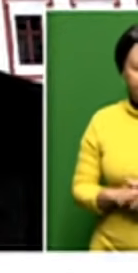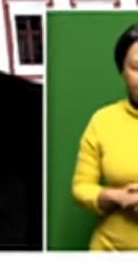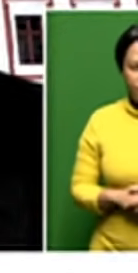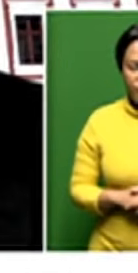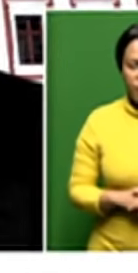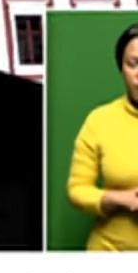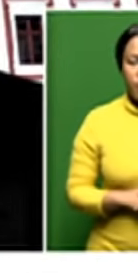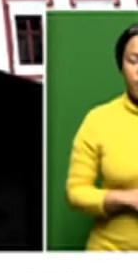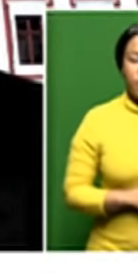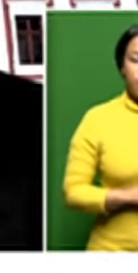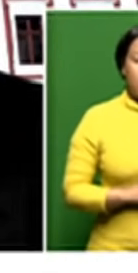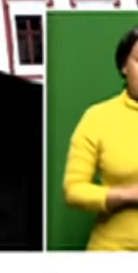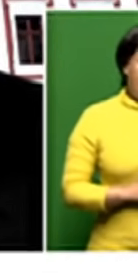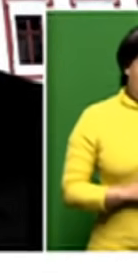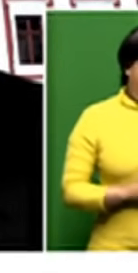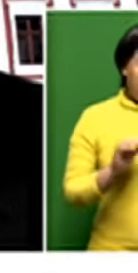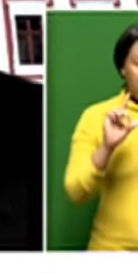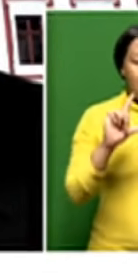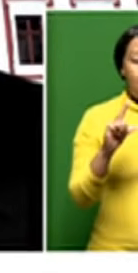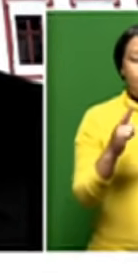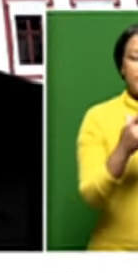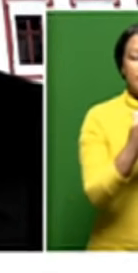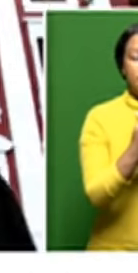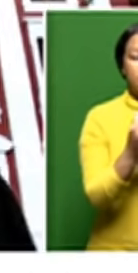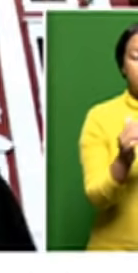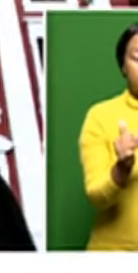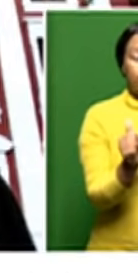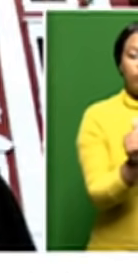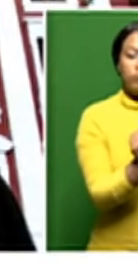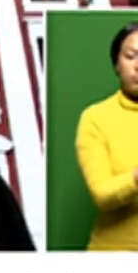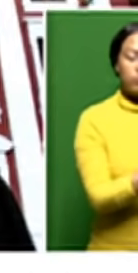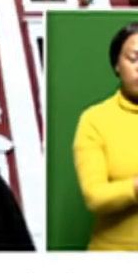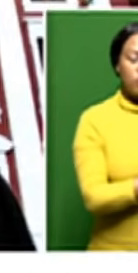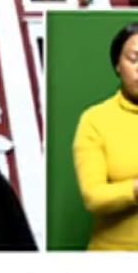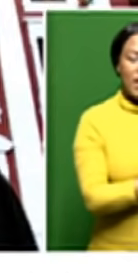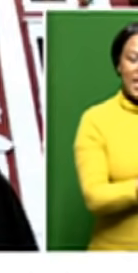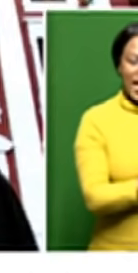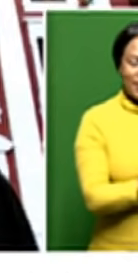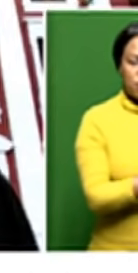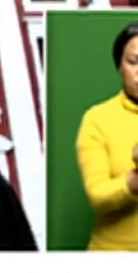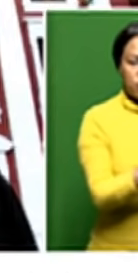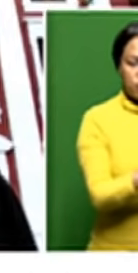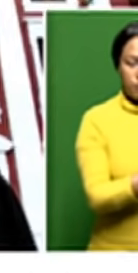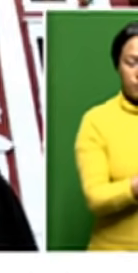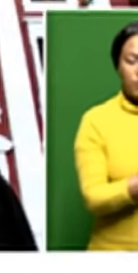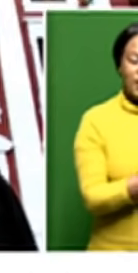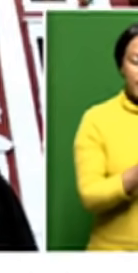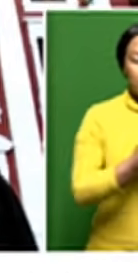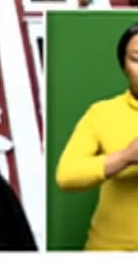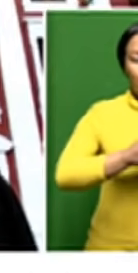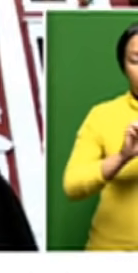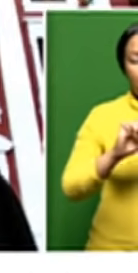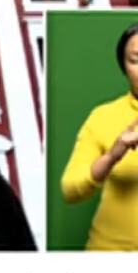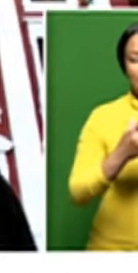Well, the Police Committee, the Joint State Security Committee, as well as the Joint Committee